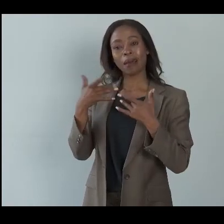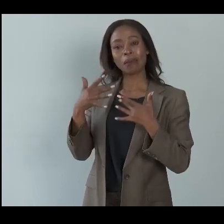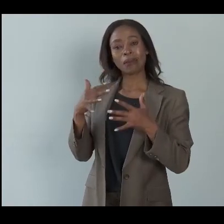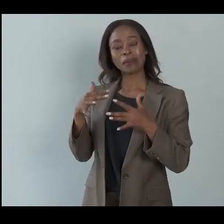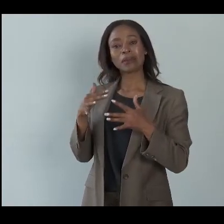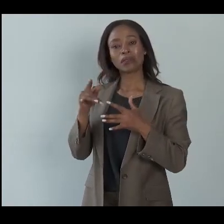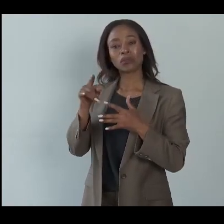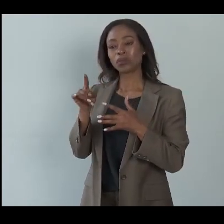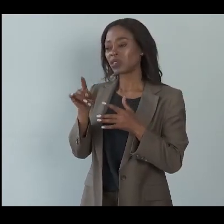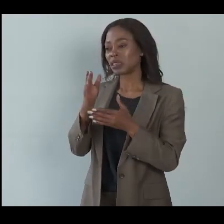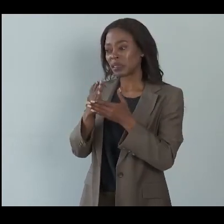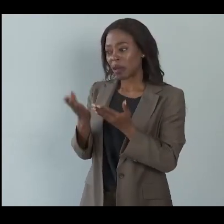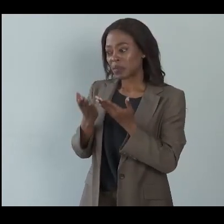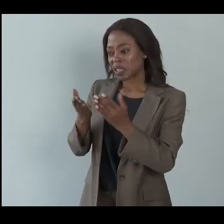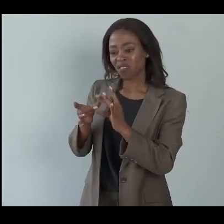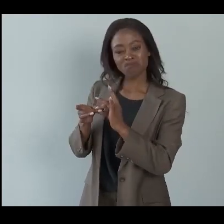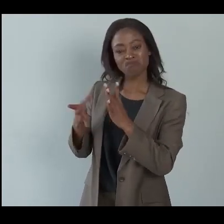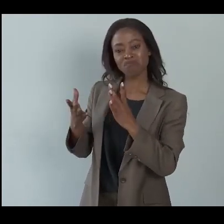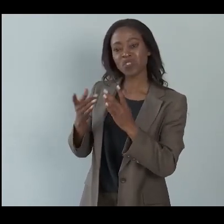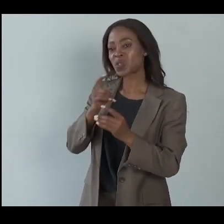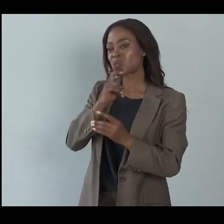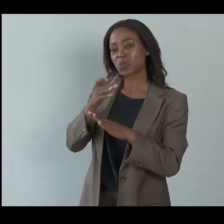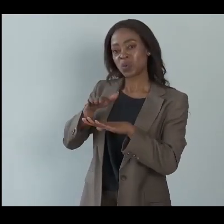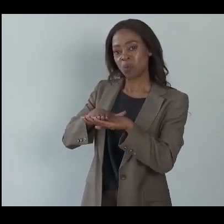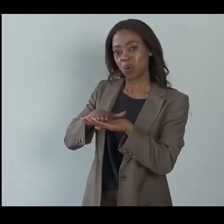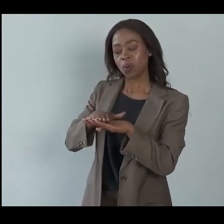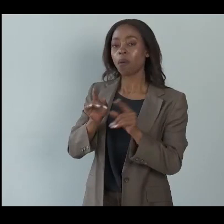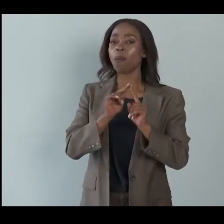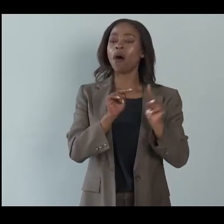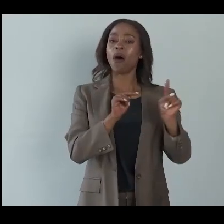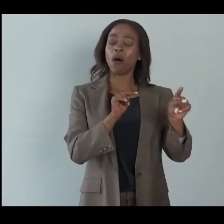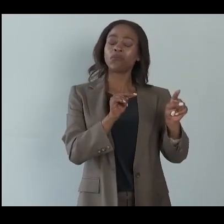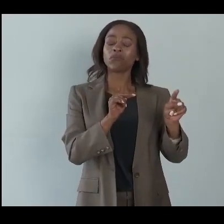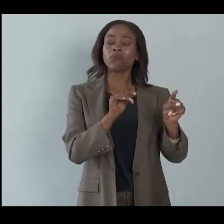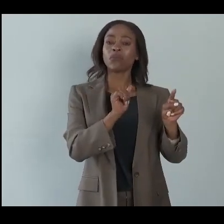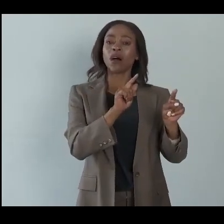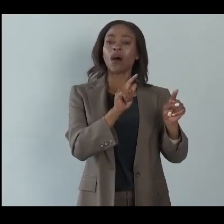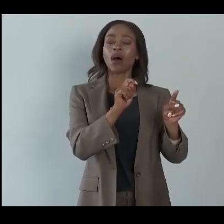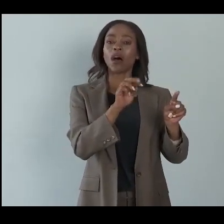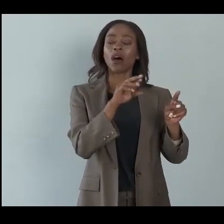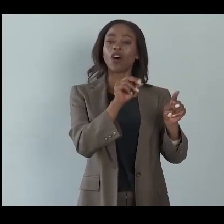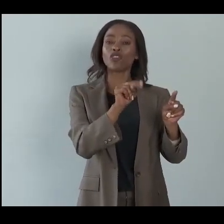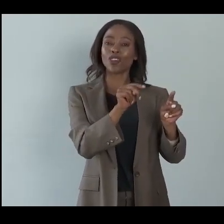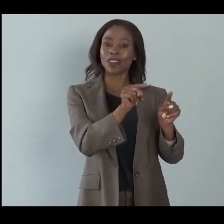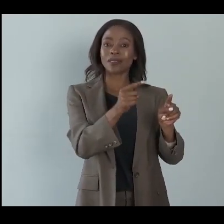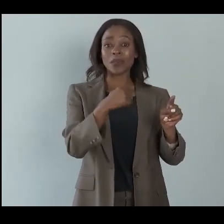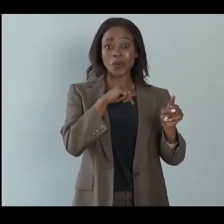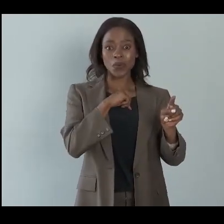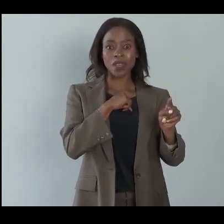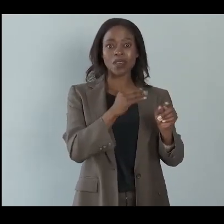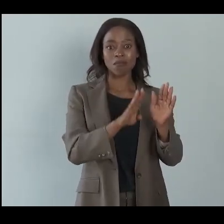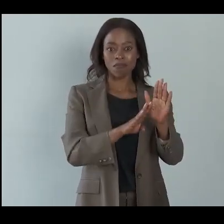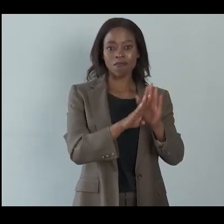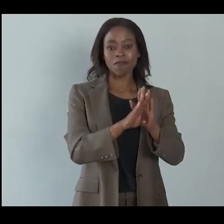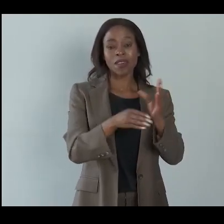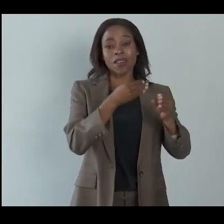operations. However, Altron Document Solutions and Altron Nexus reduced their working capital by an additional 40